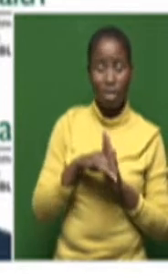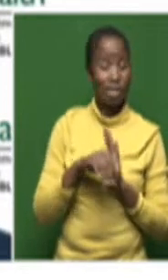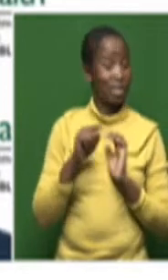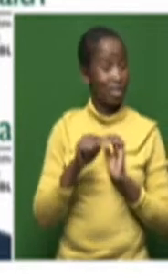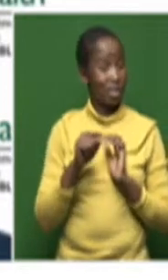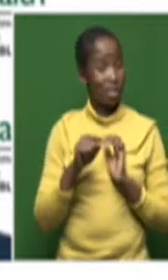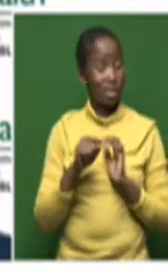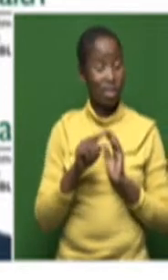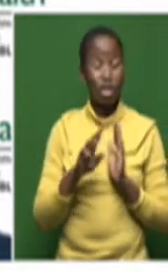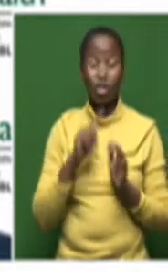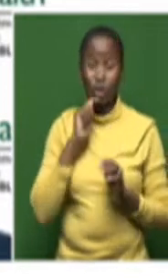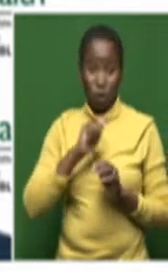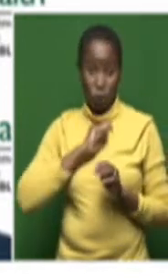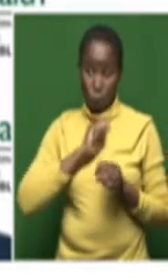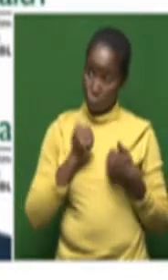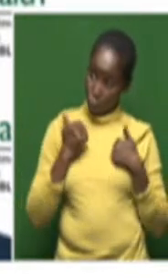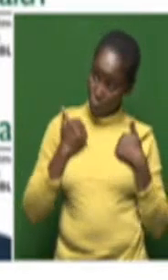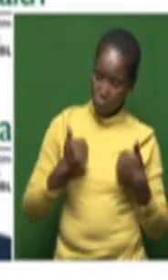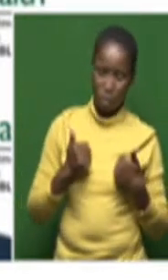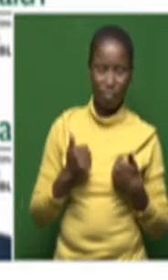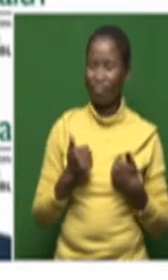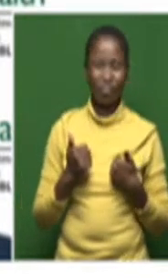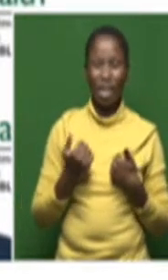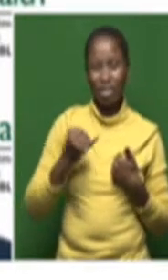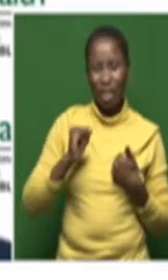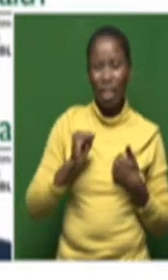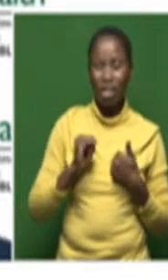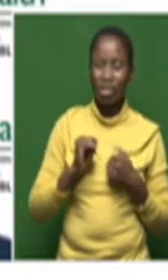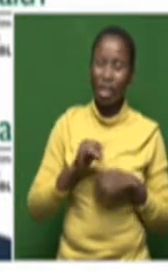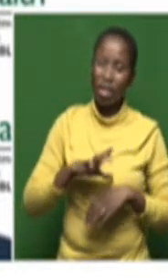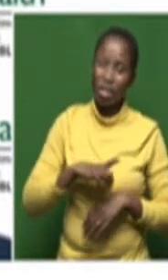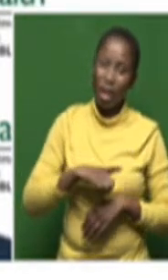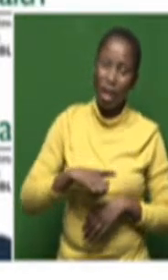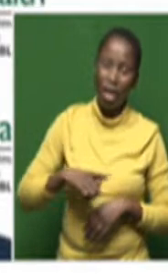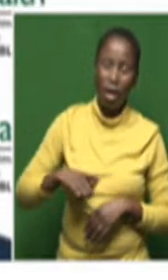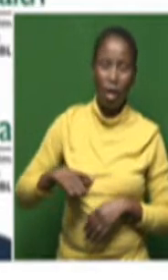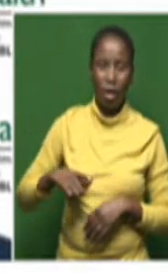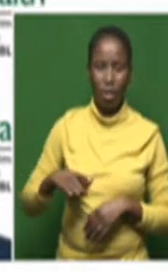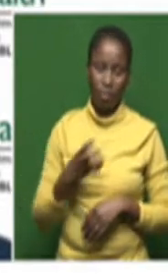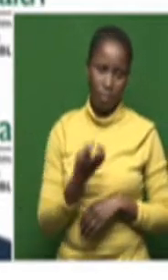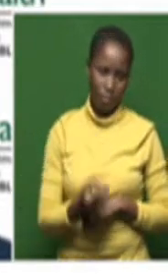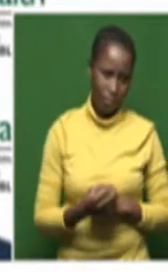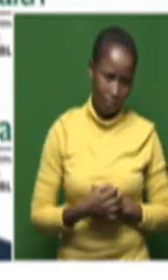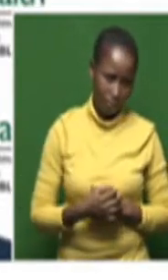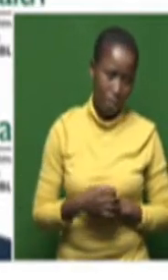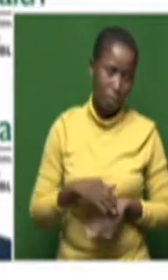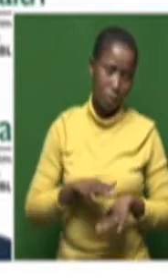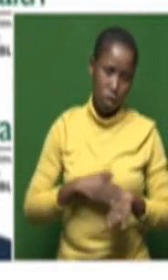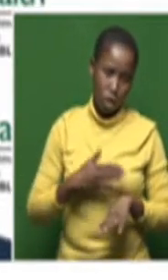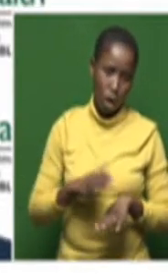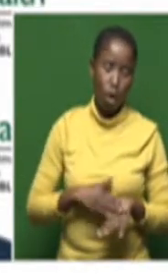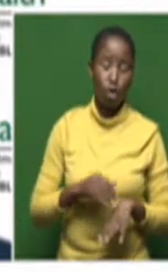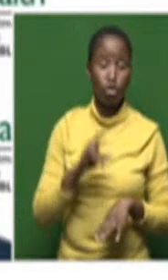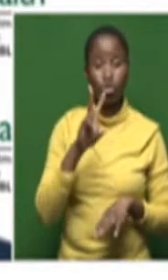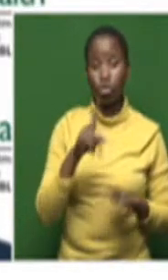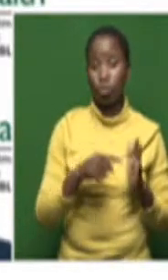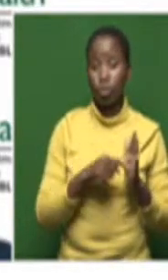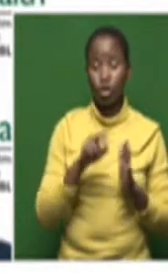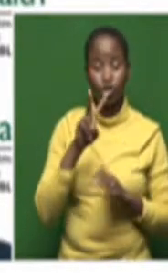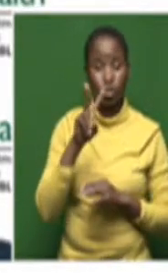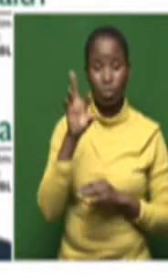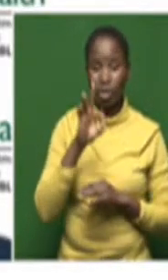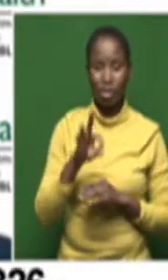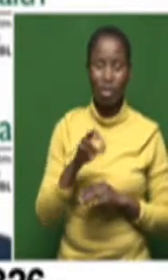good progress. It's still very slow. The 2.2% is still a very low